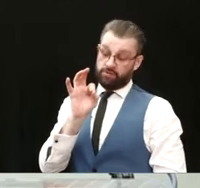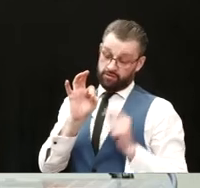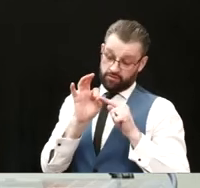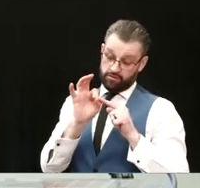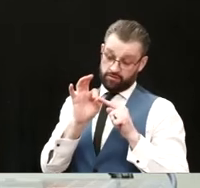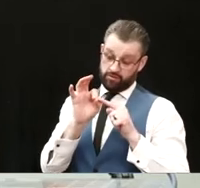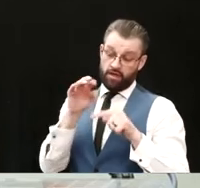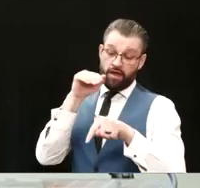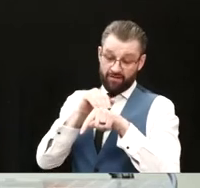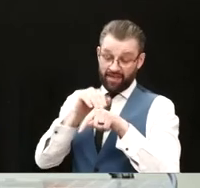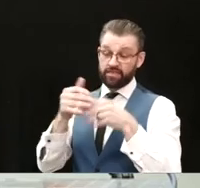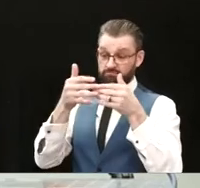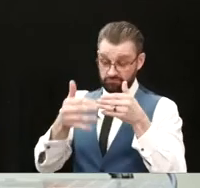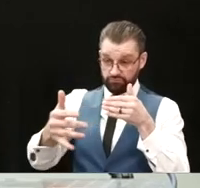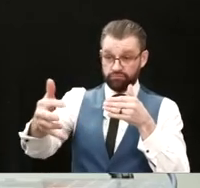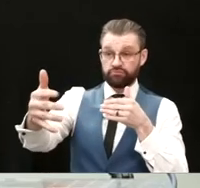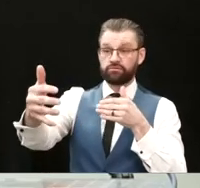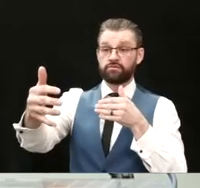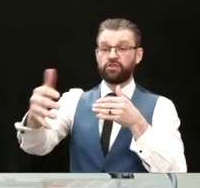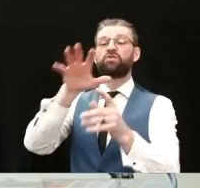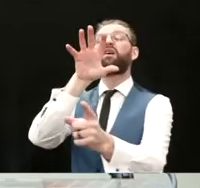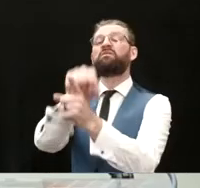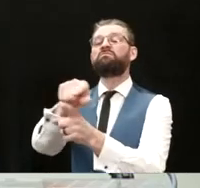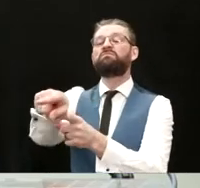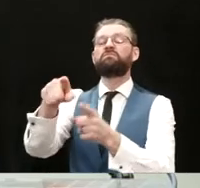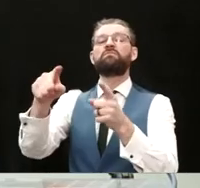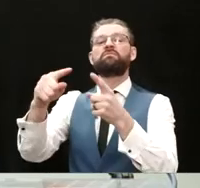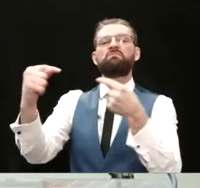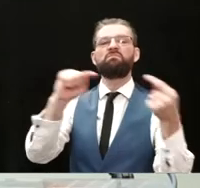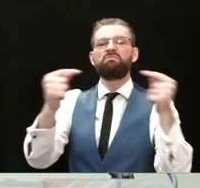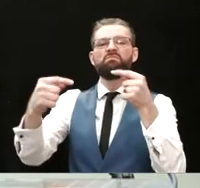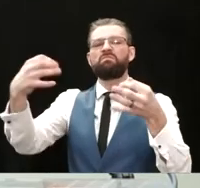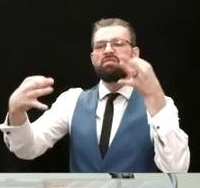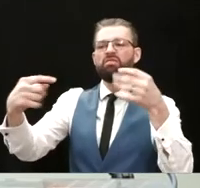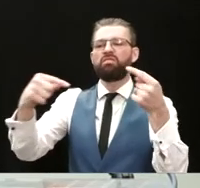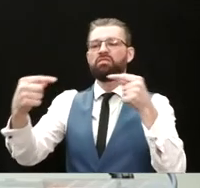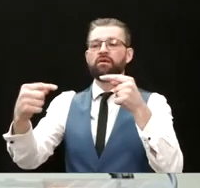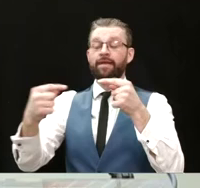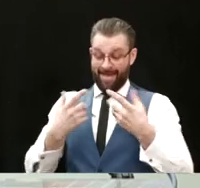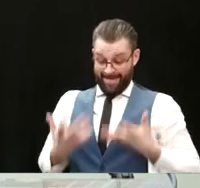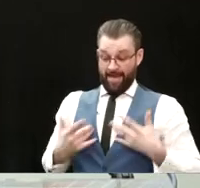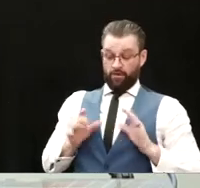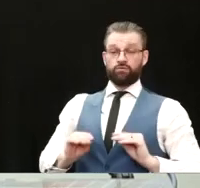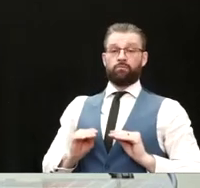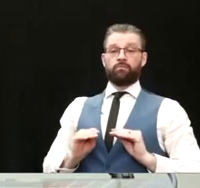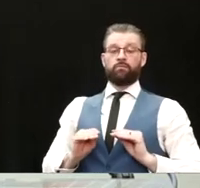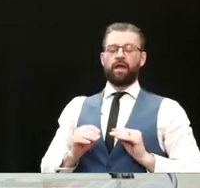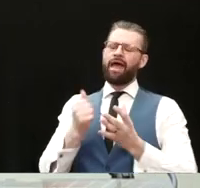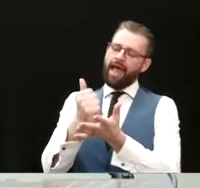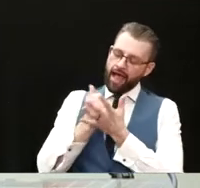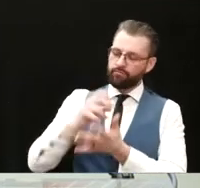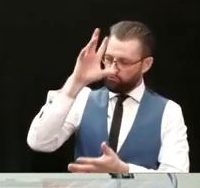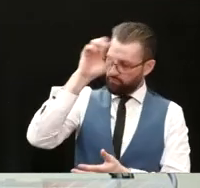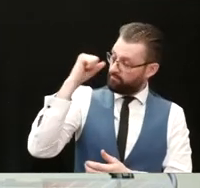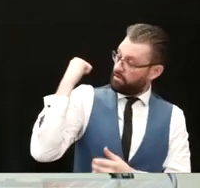impact in challenging identity-based prejudice, right here, right now. Help us to make